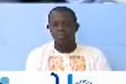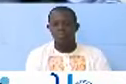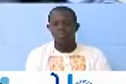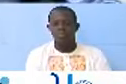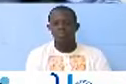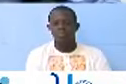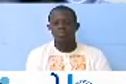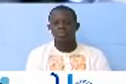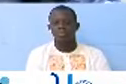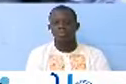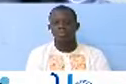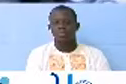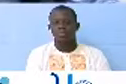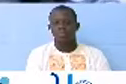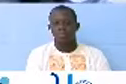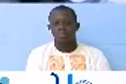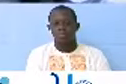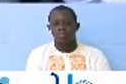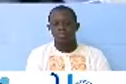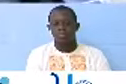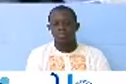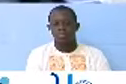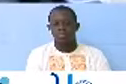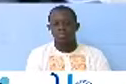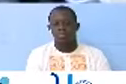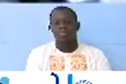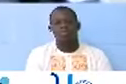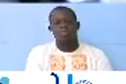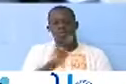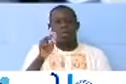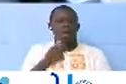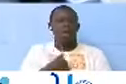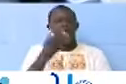2006 abortive coup? No, I knew Bunja.